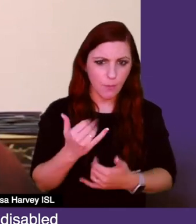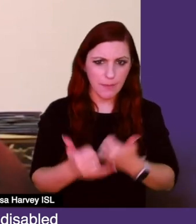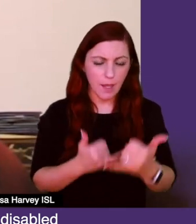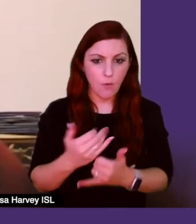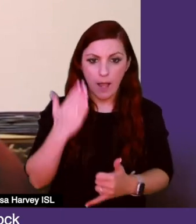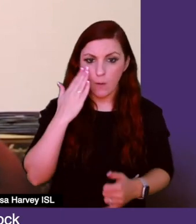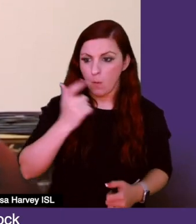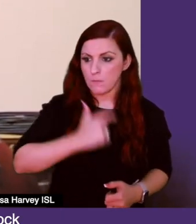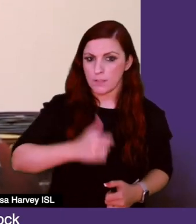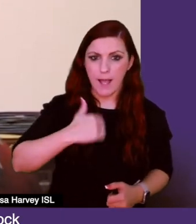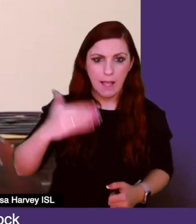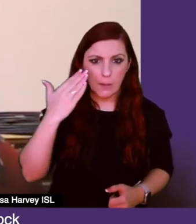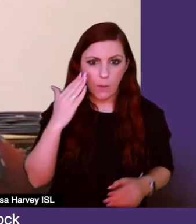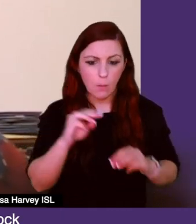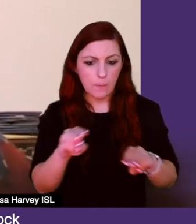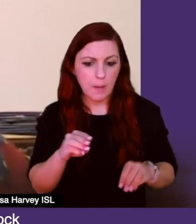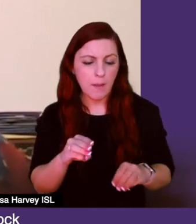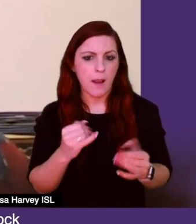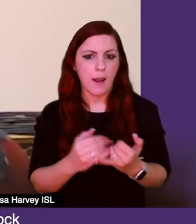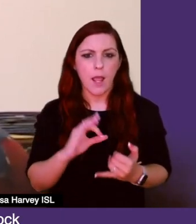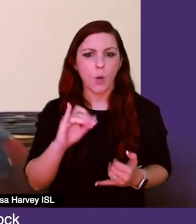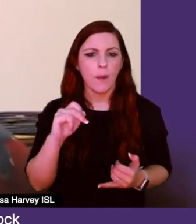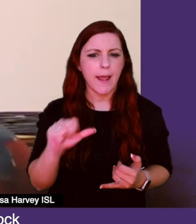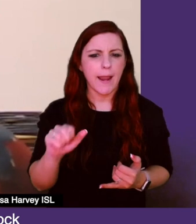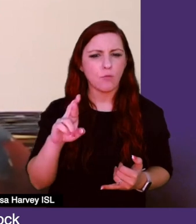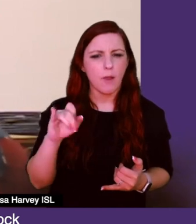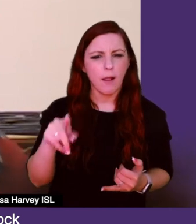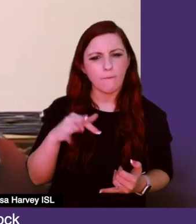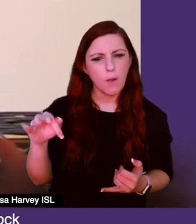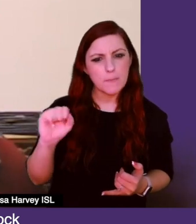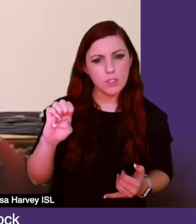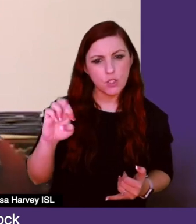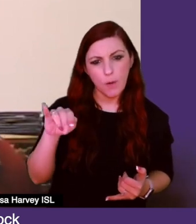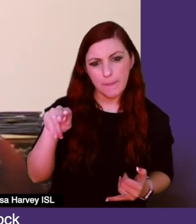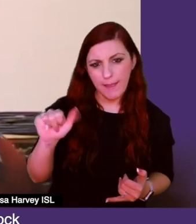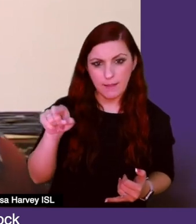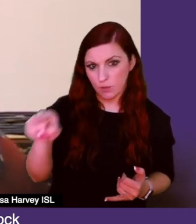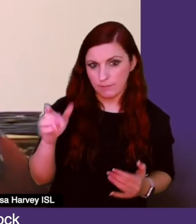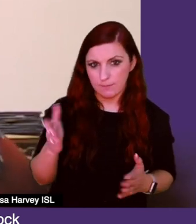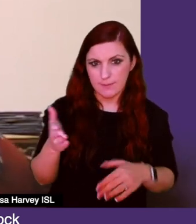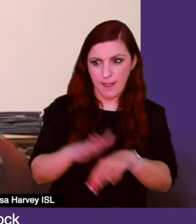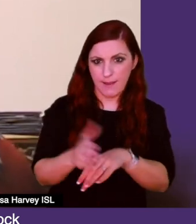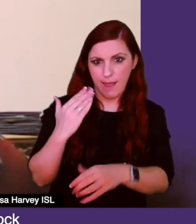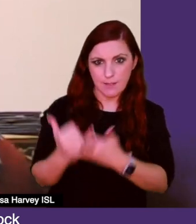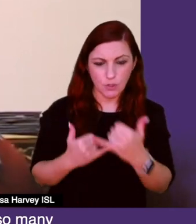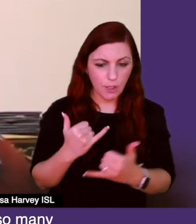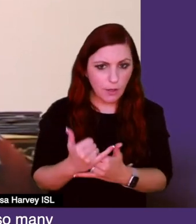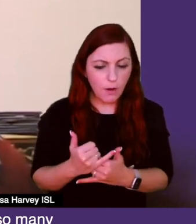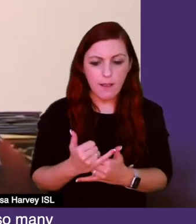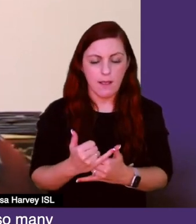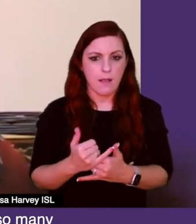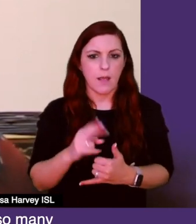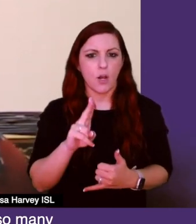know personally, I knew people such as Gordana Rajkov in Serbia, who we lost within the last year,